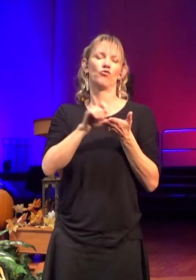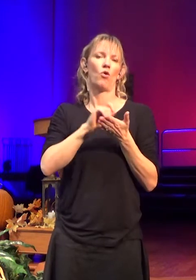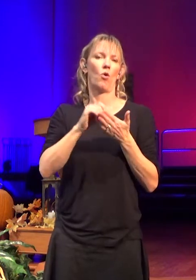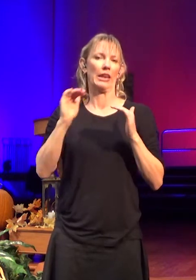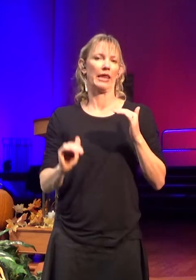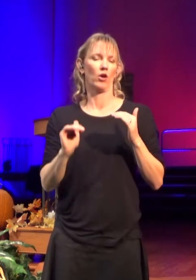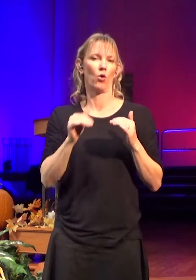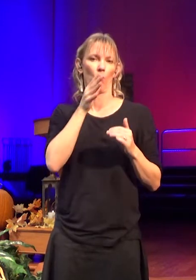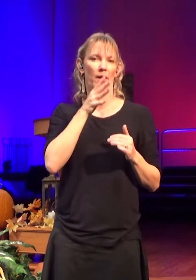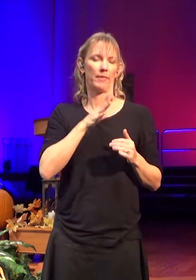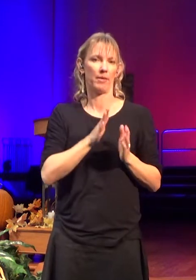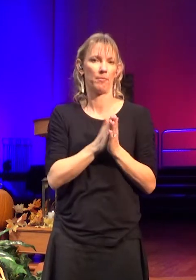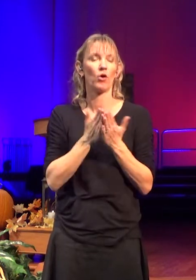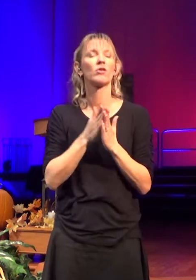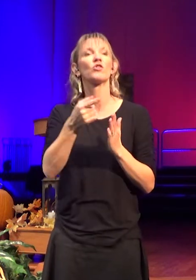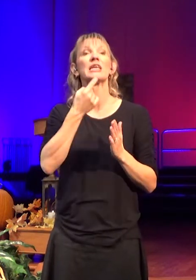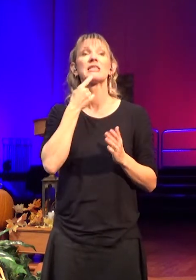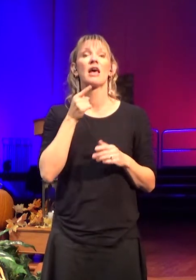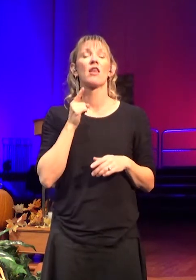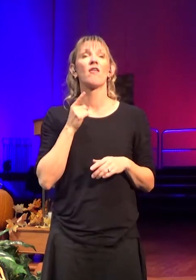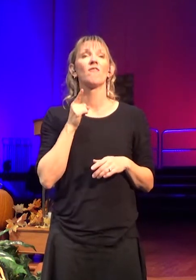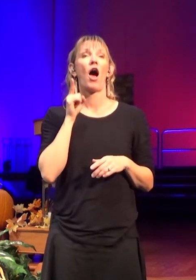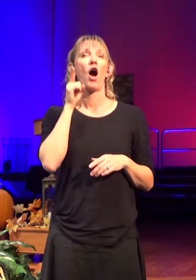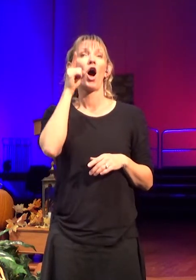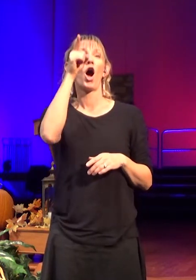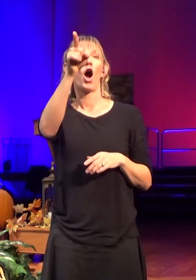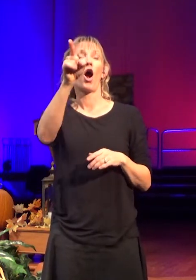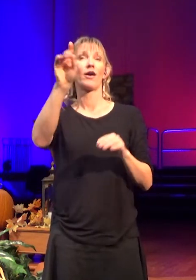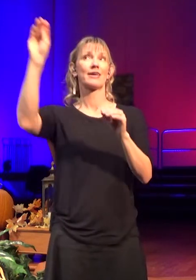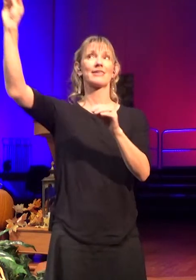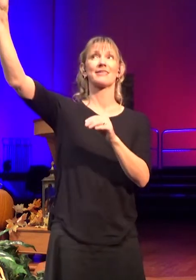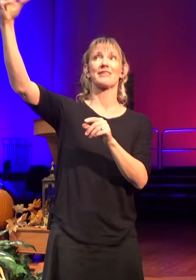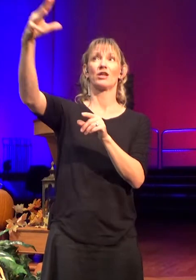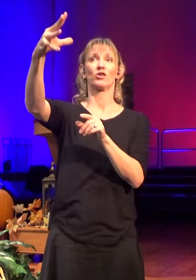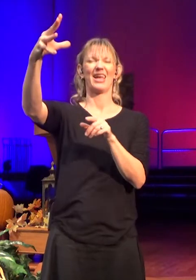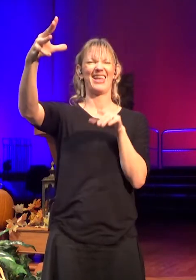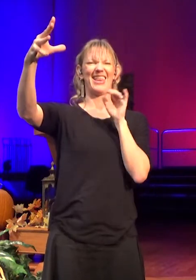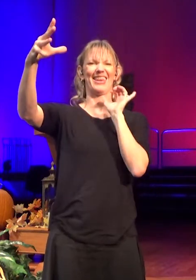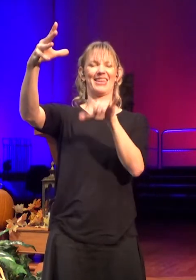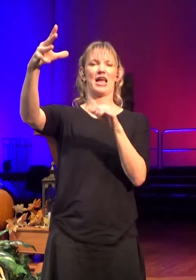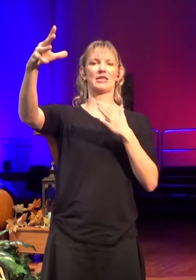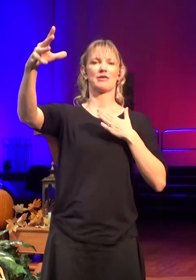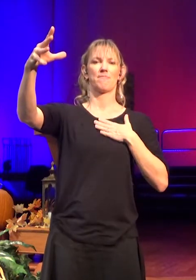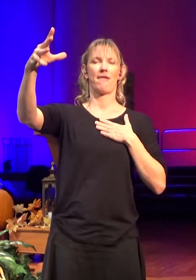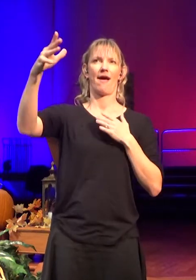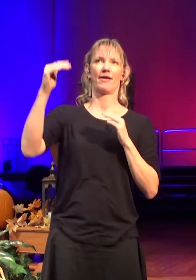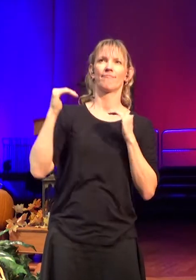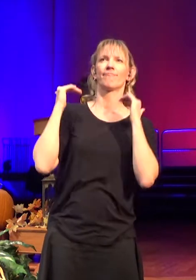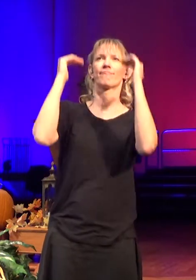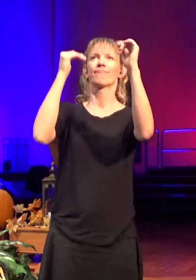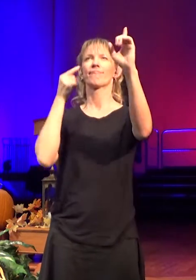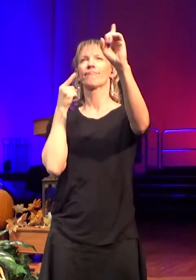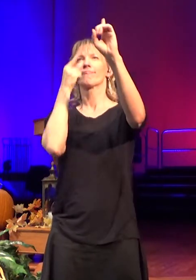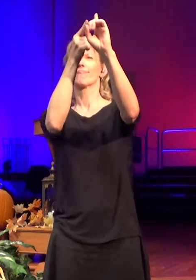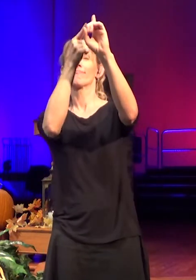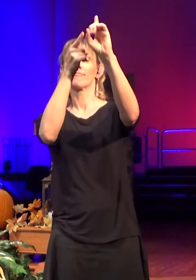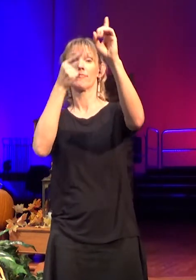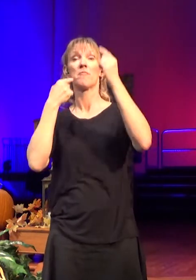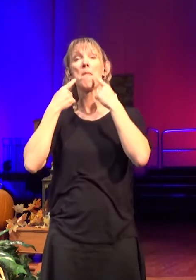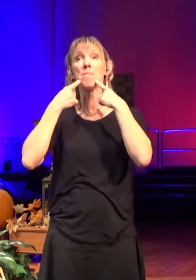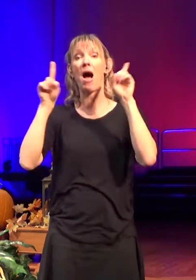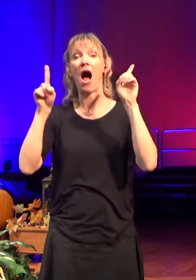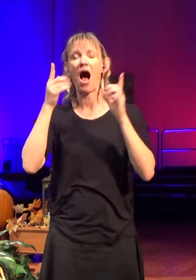writer of Little Women. She said, "Far away in the sunshine are my highest